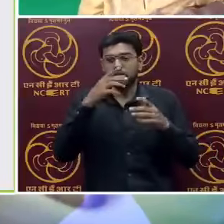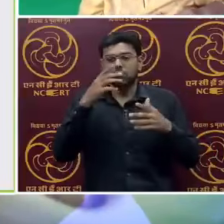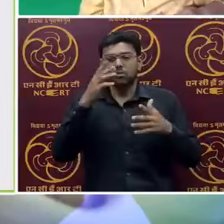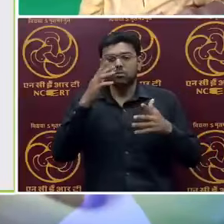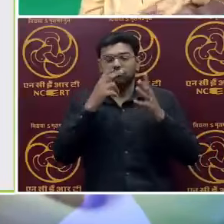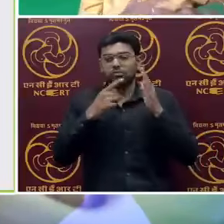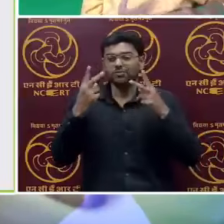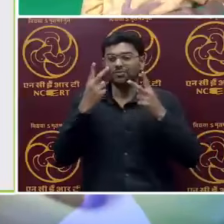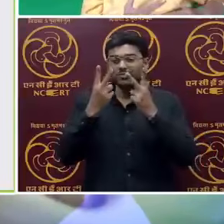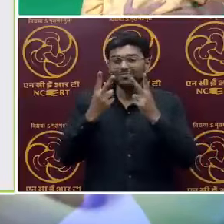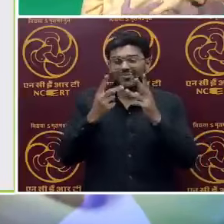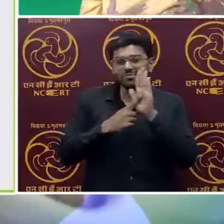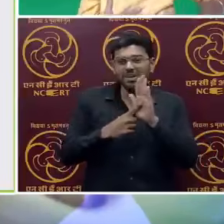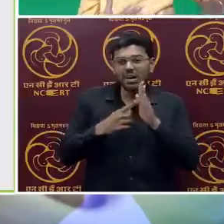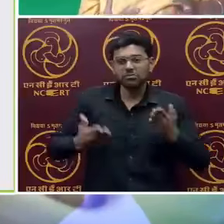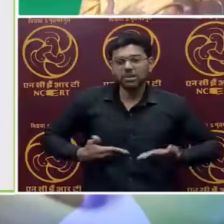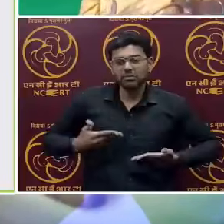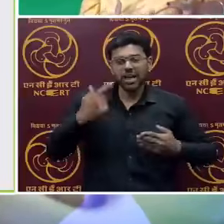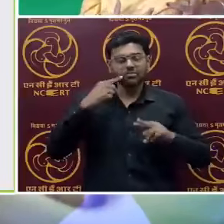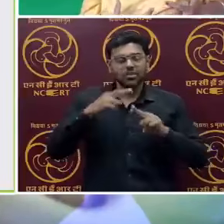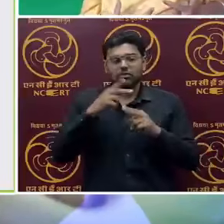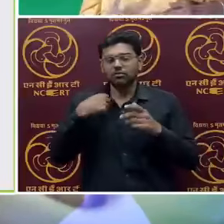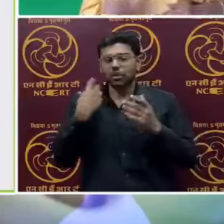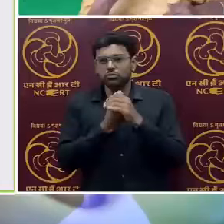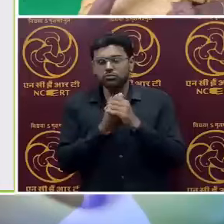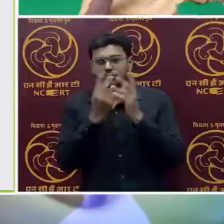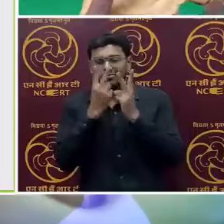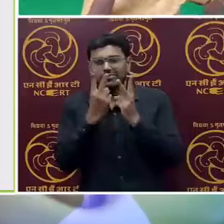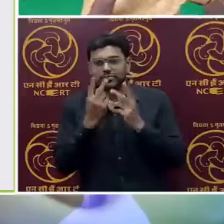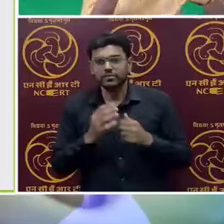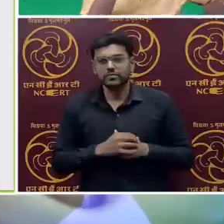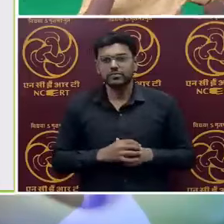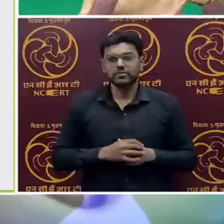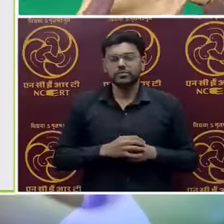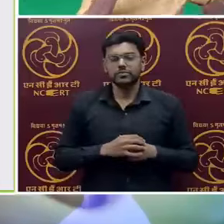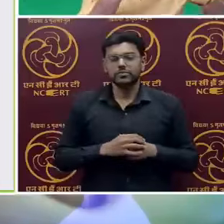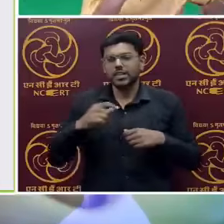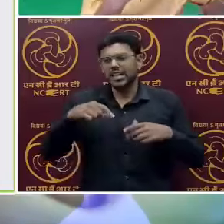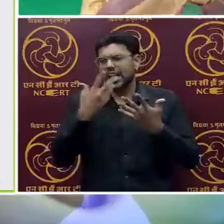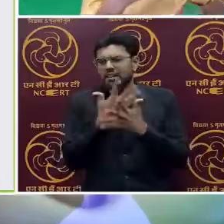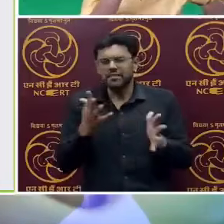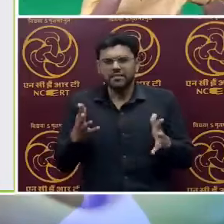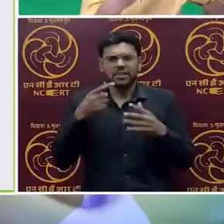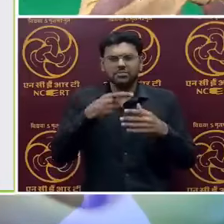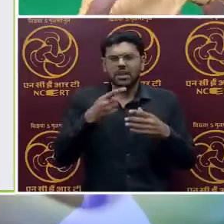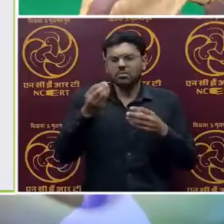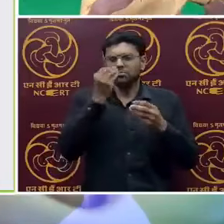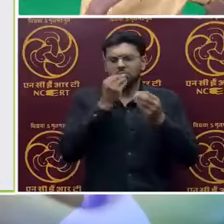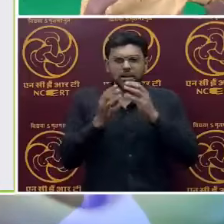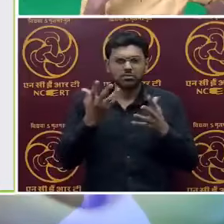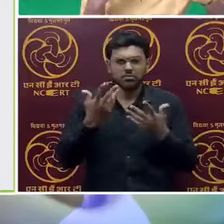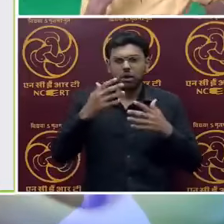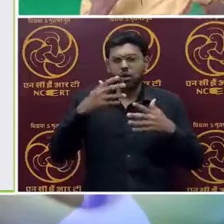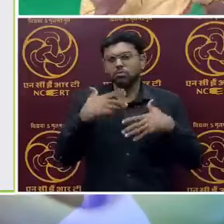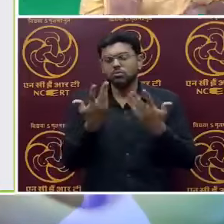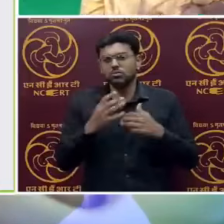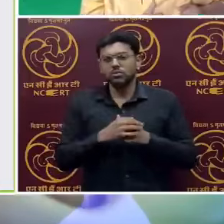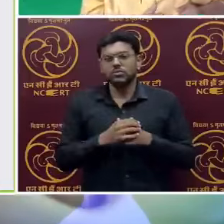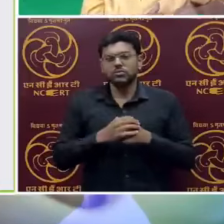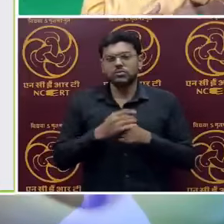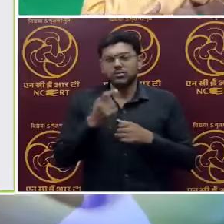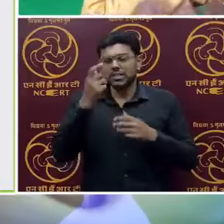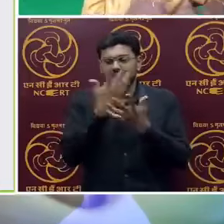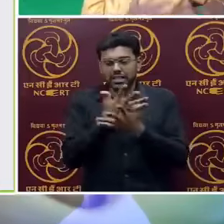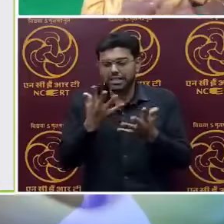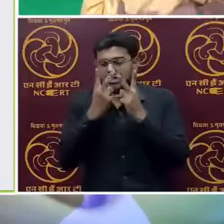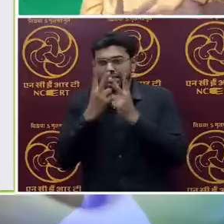behavior patterns. So if he is seeking as putting everything into the mouth and going on licking at